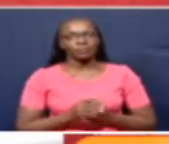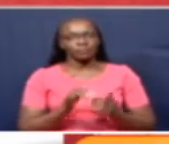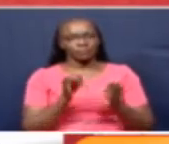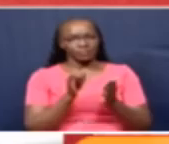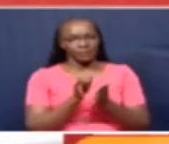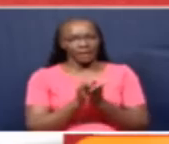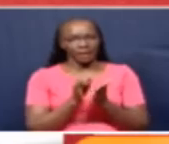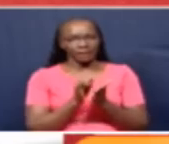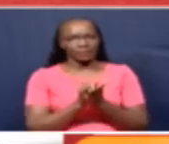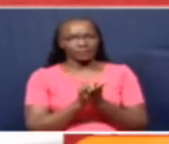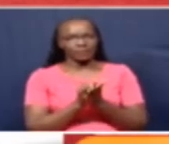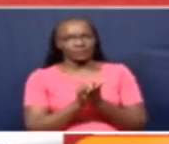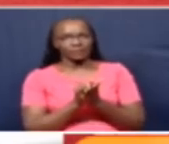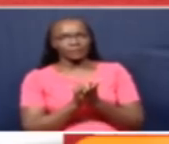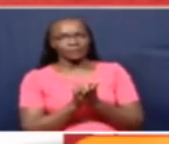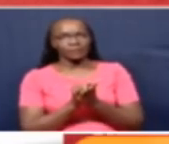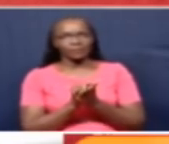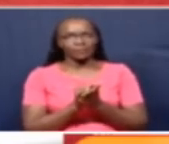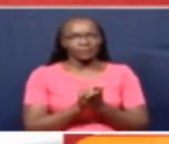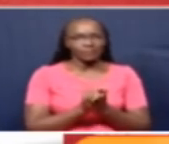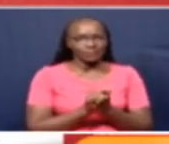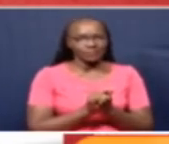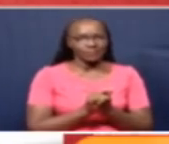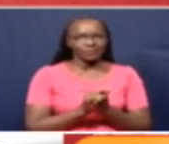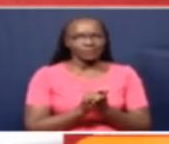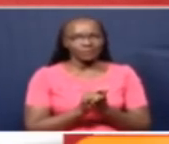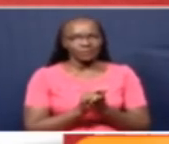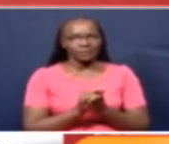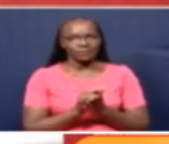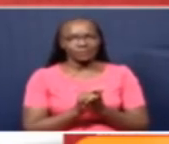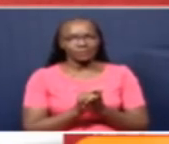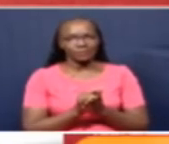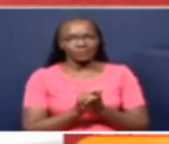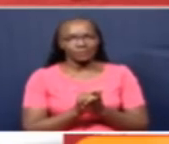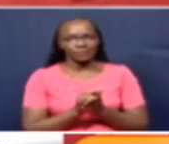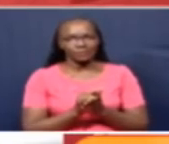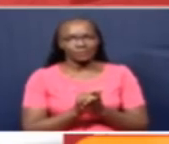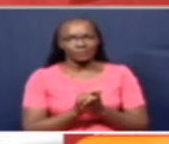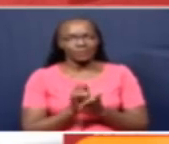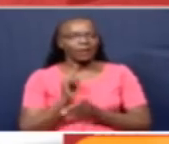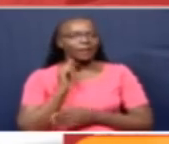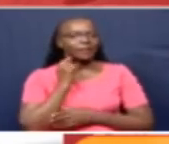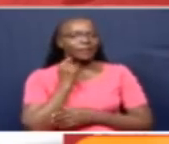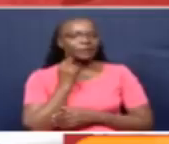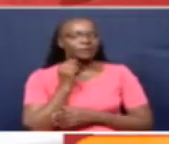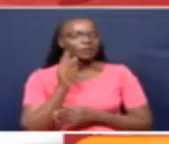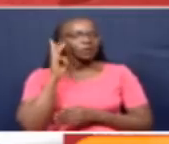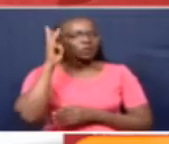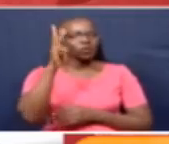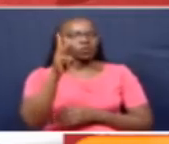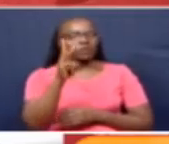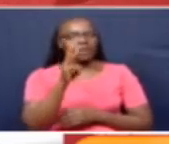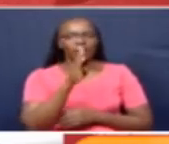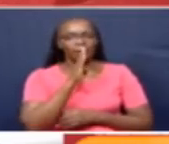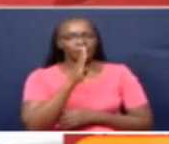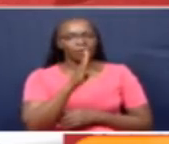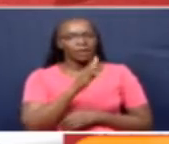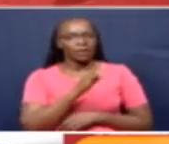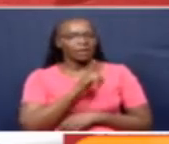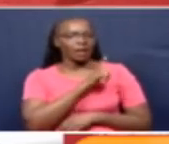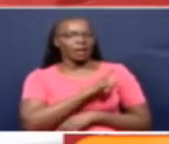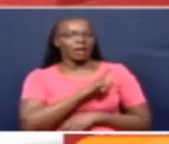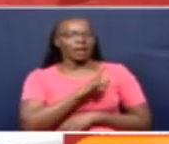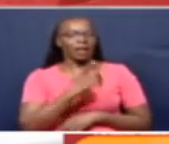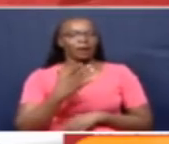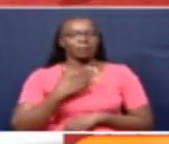romance to continue? Will it be my luck? Will it be my luck